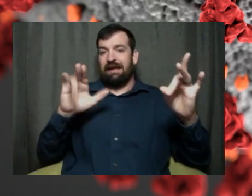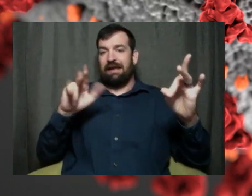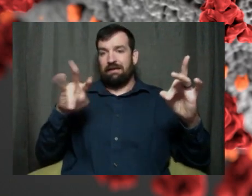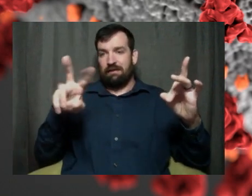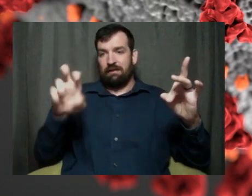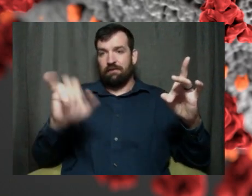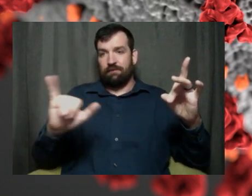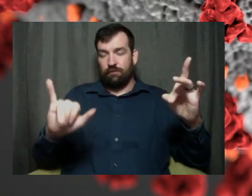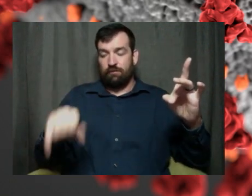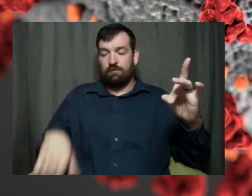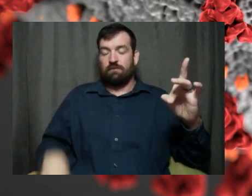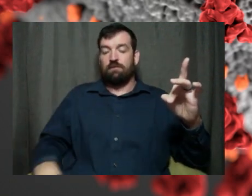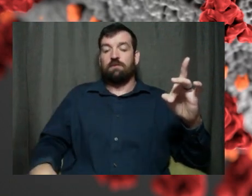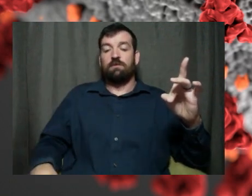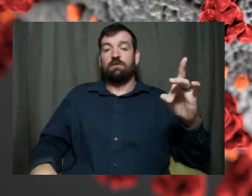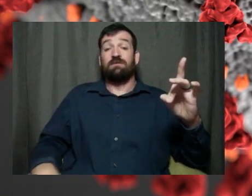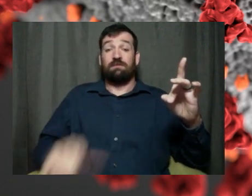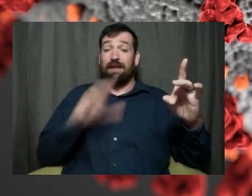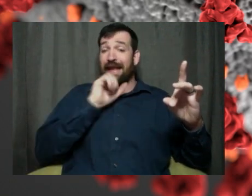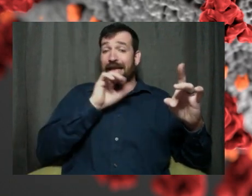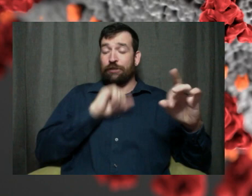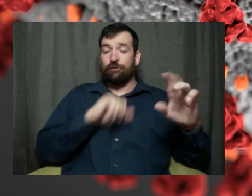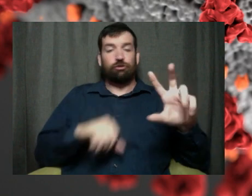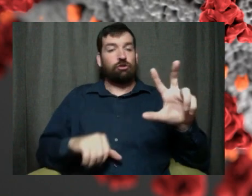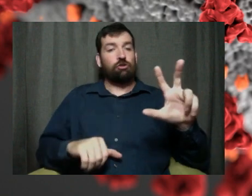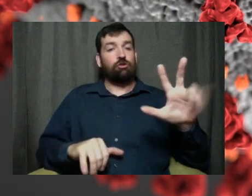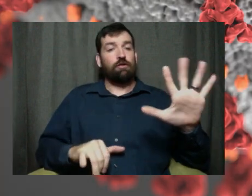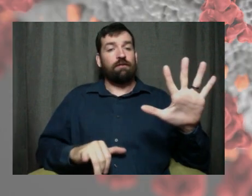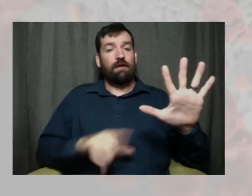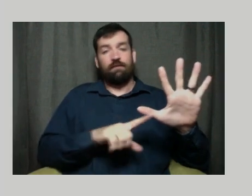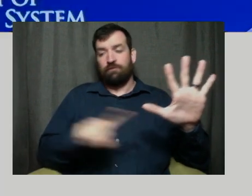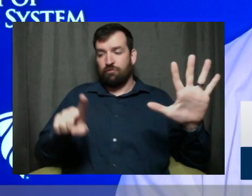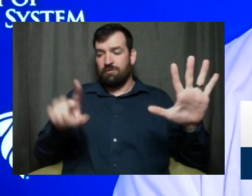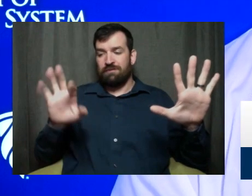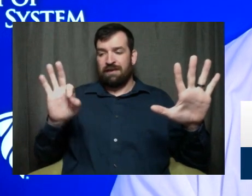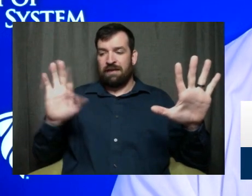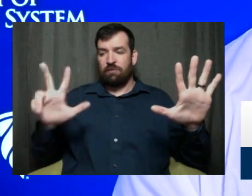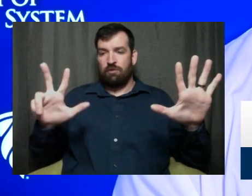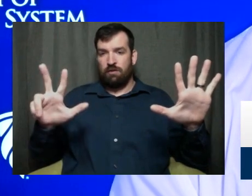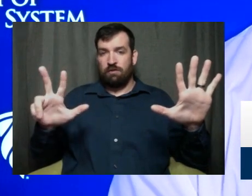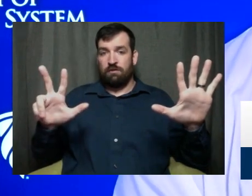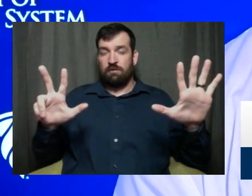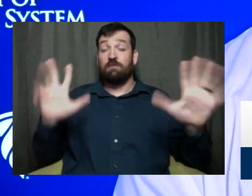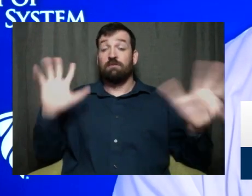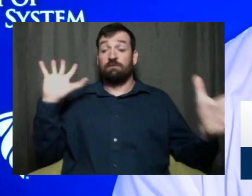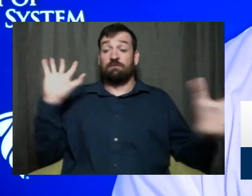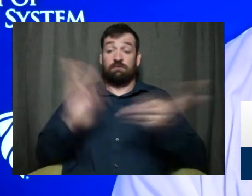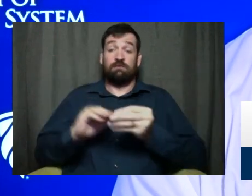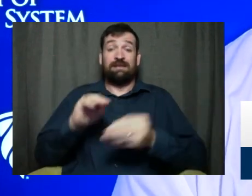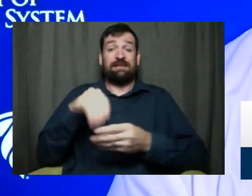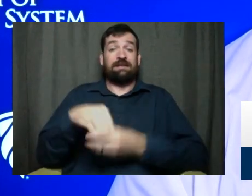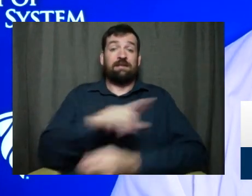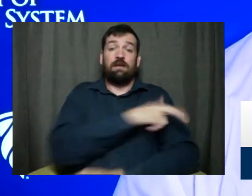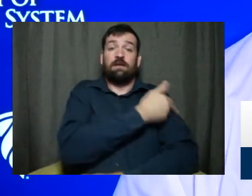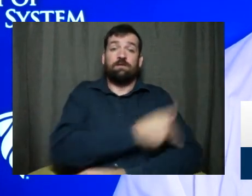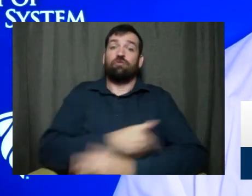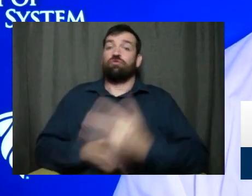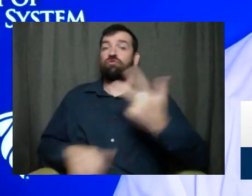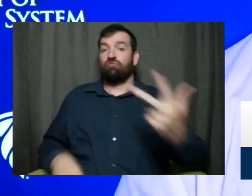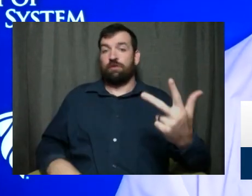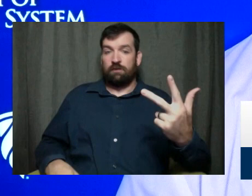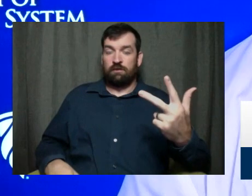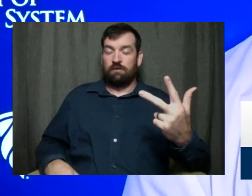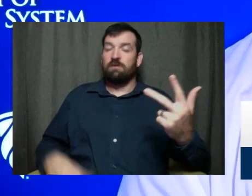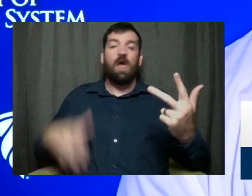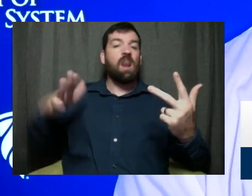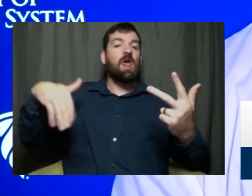those, the age ranged from 35 to 93. And of those patients in the hospital, 3 had incomplete